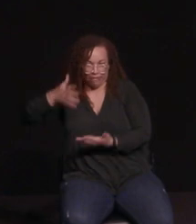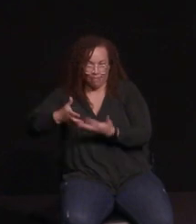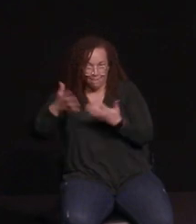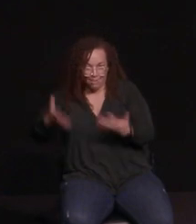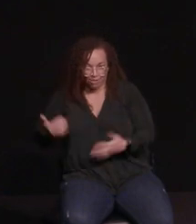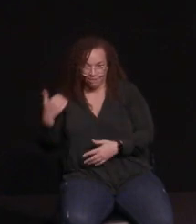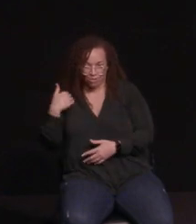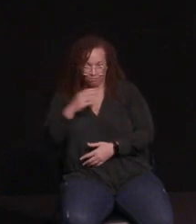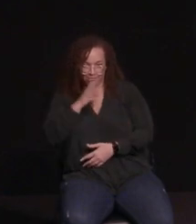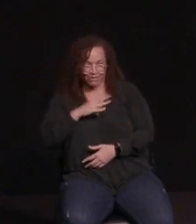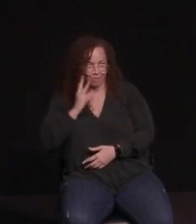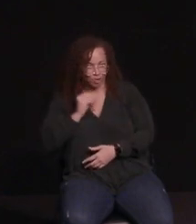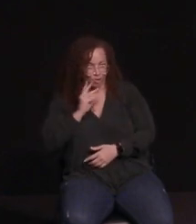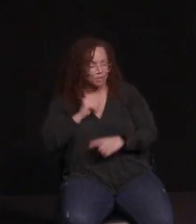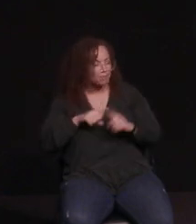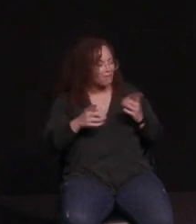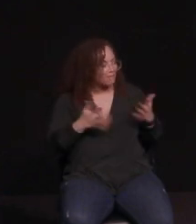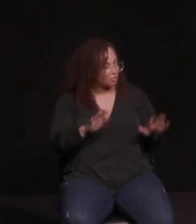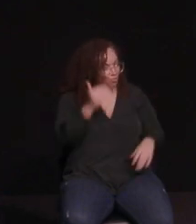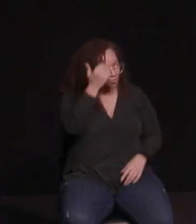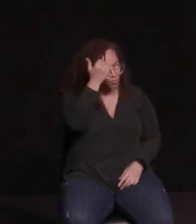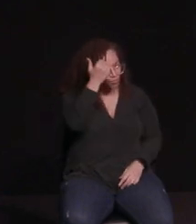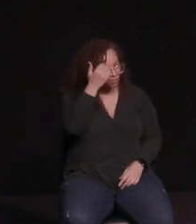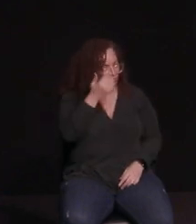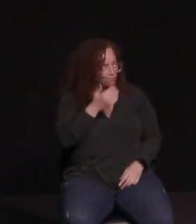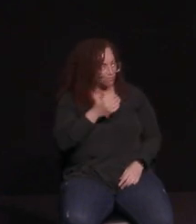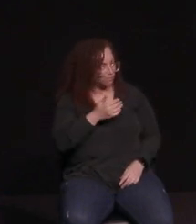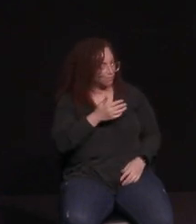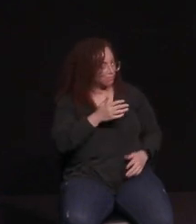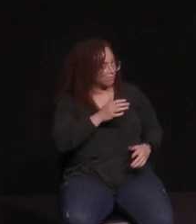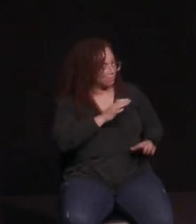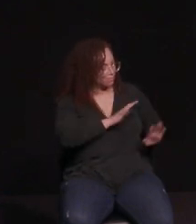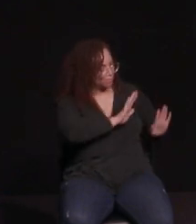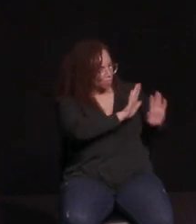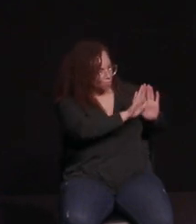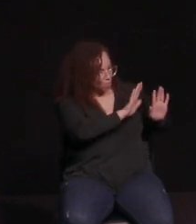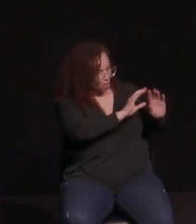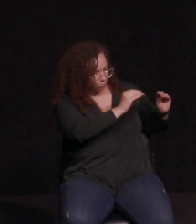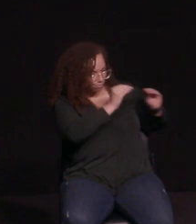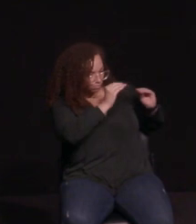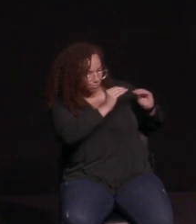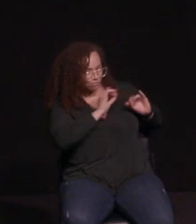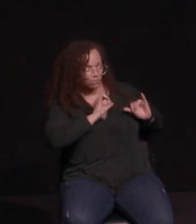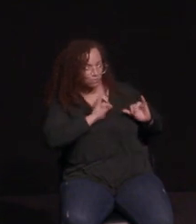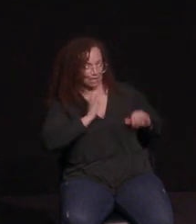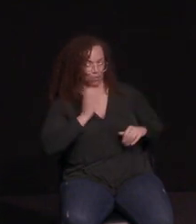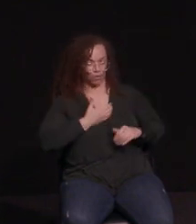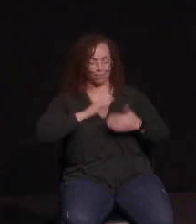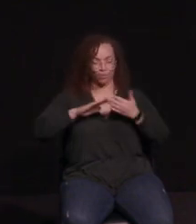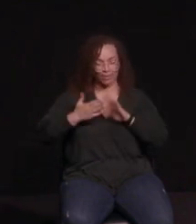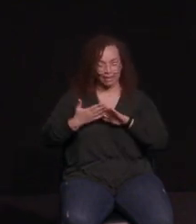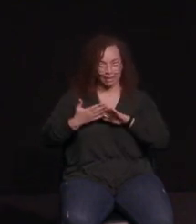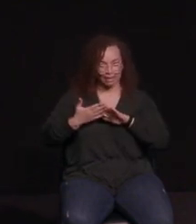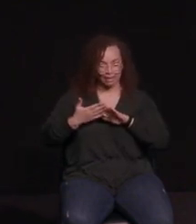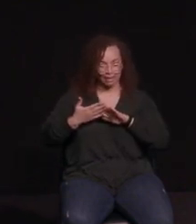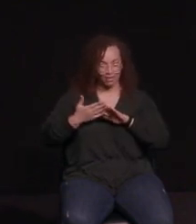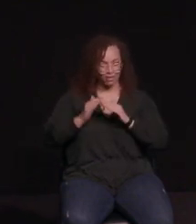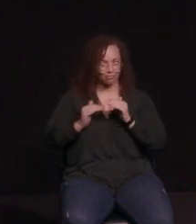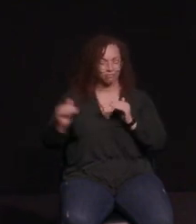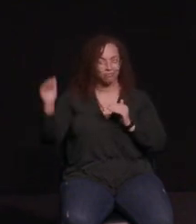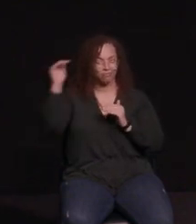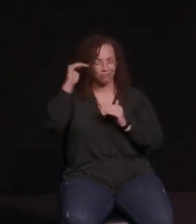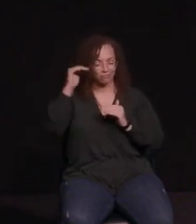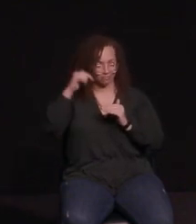all have shared and teach us so deeply is that our community is greater than our fear, right?